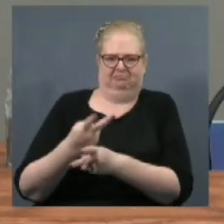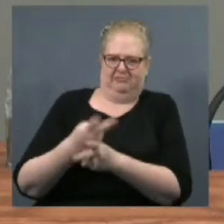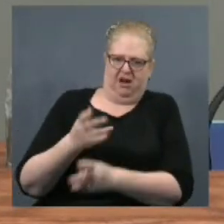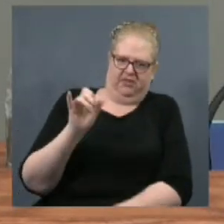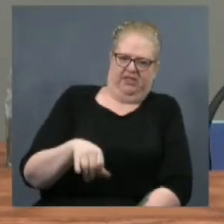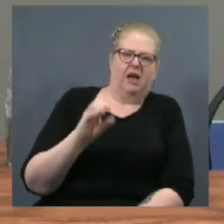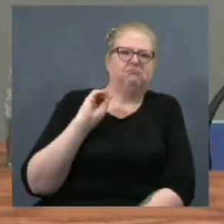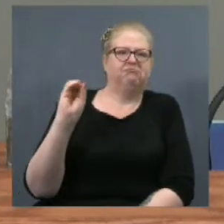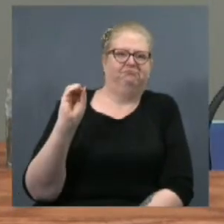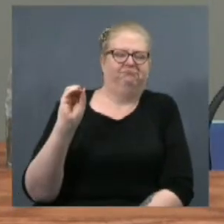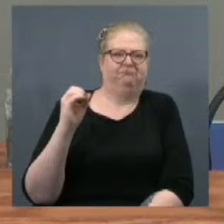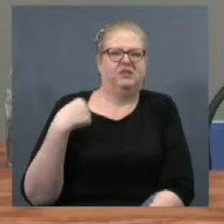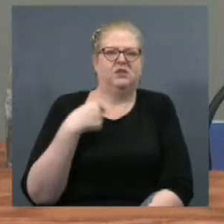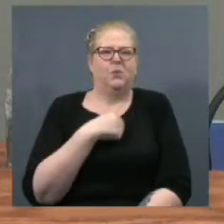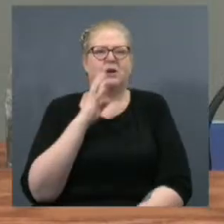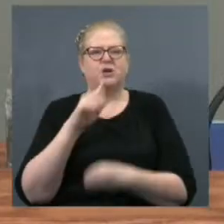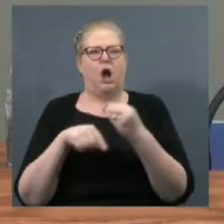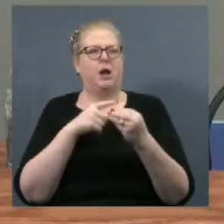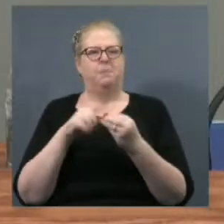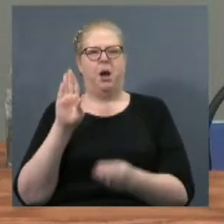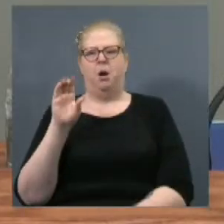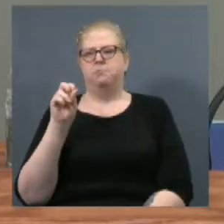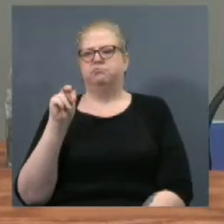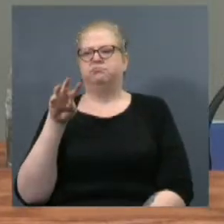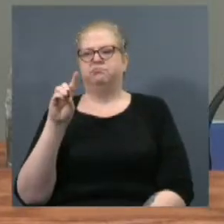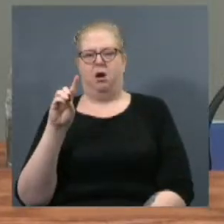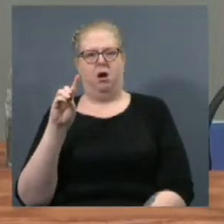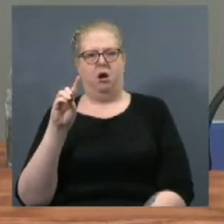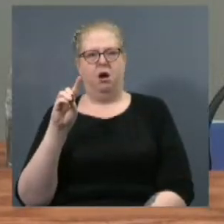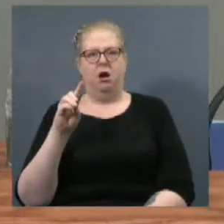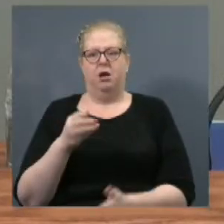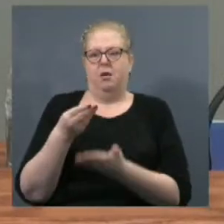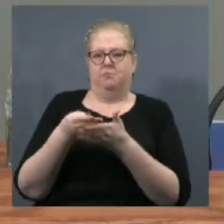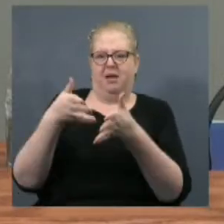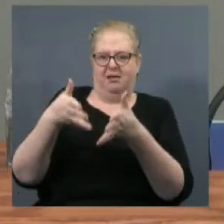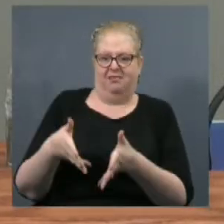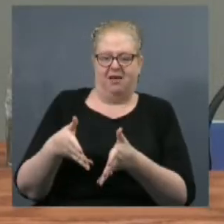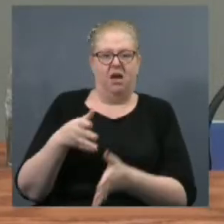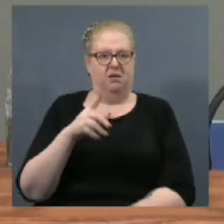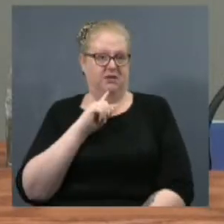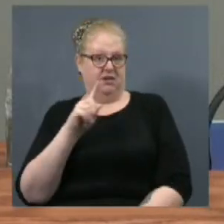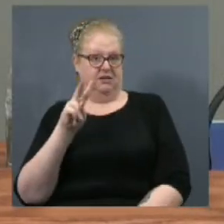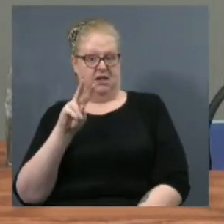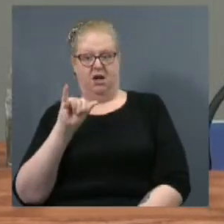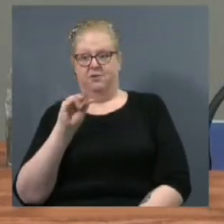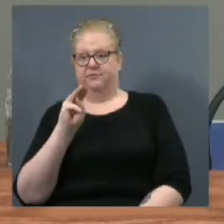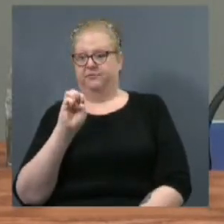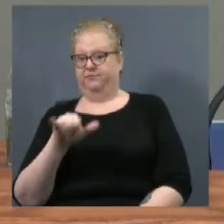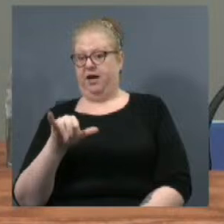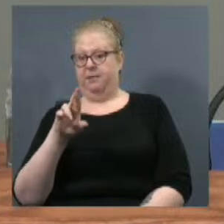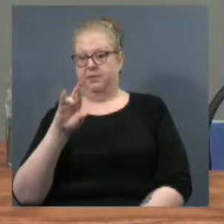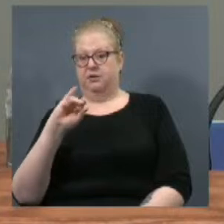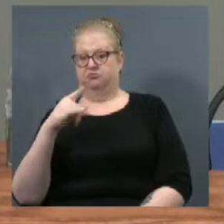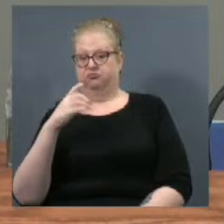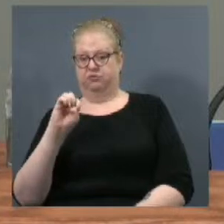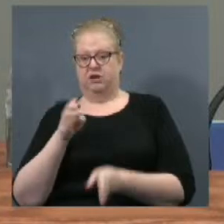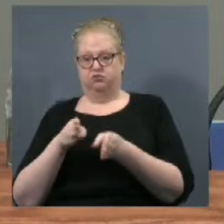we're talking about, the leftover money is from, would Vimy Ridge Road have been one of those projects?